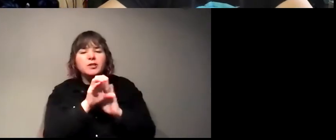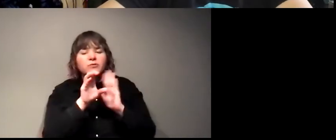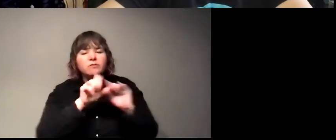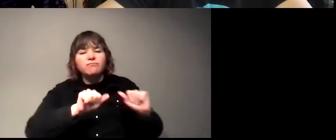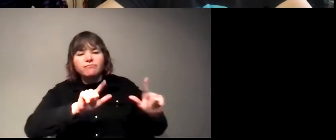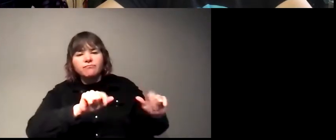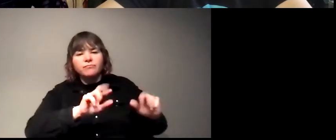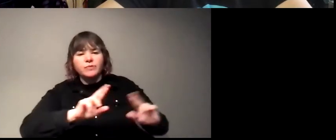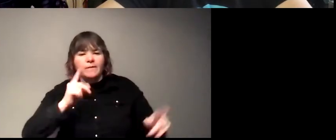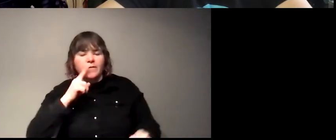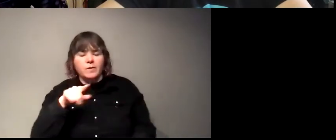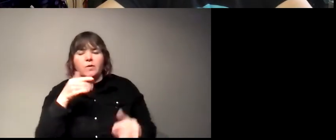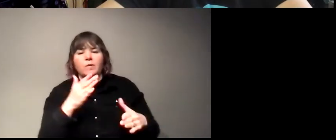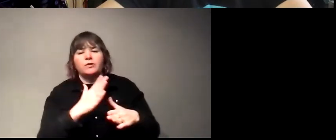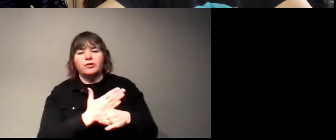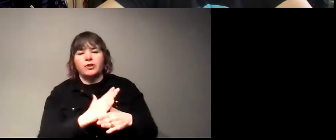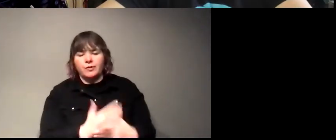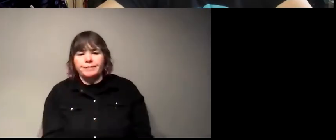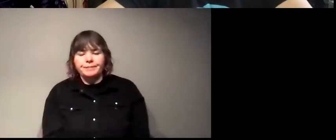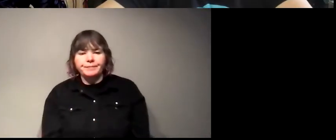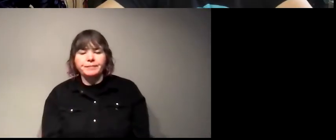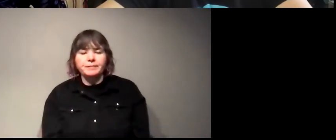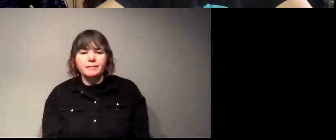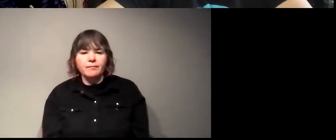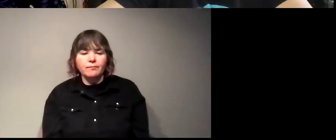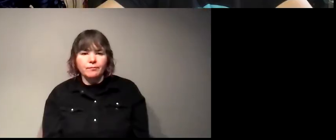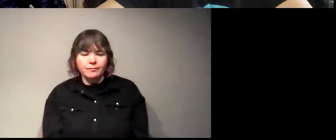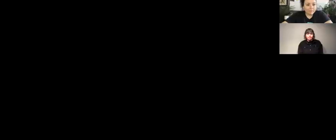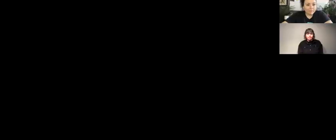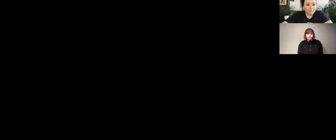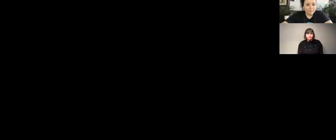I'm gonna do a quick screen share.